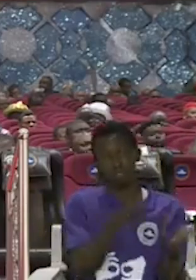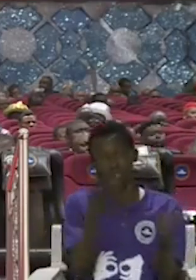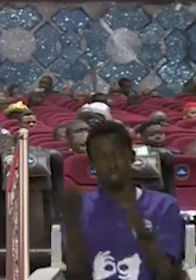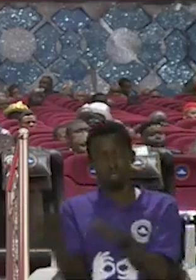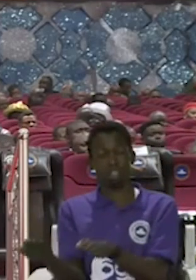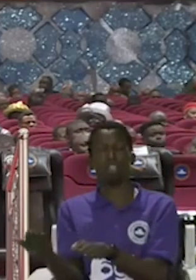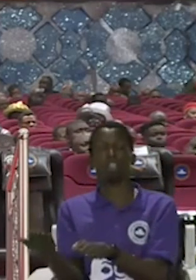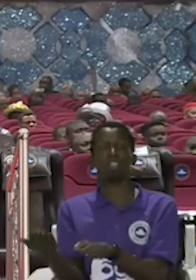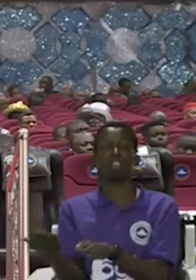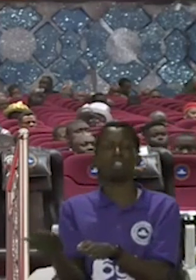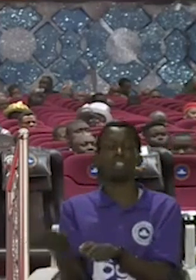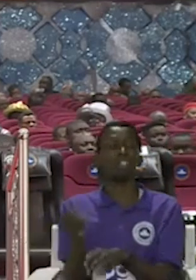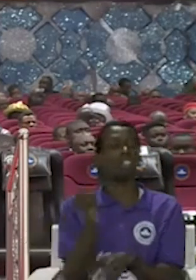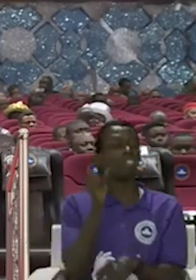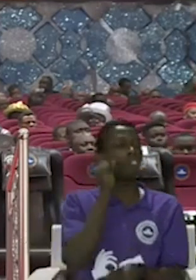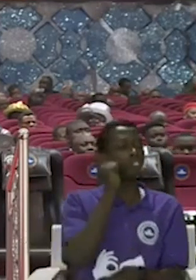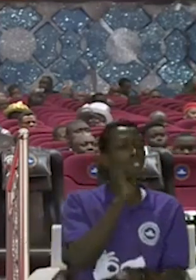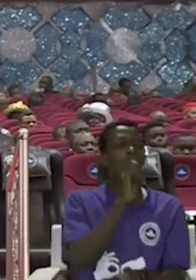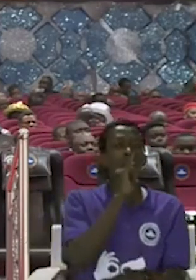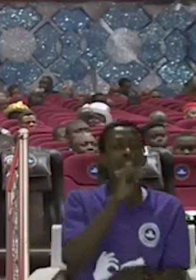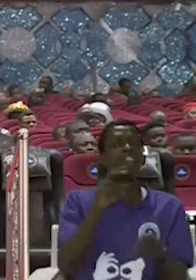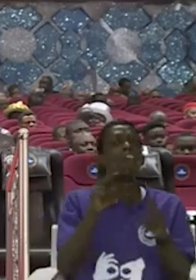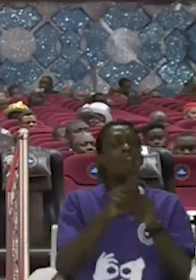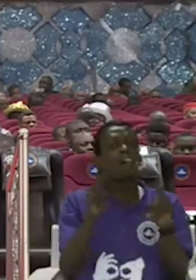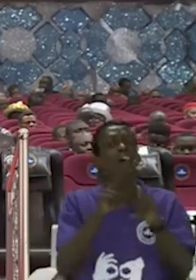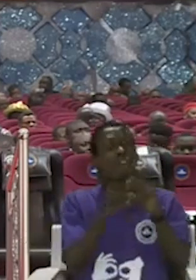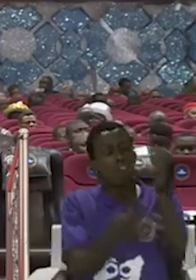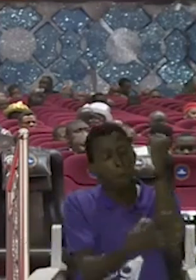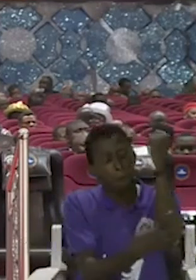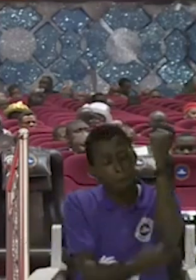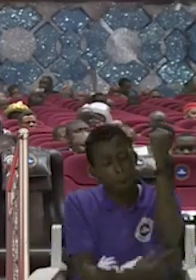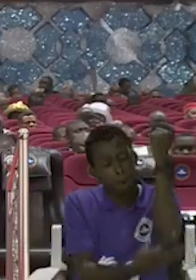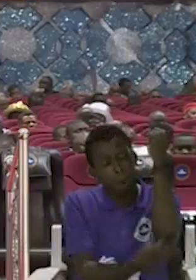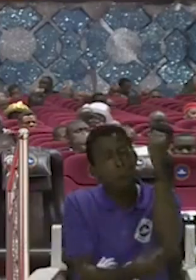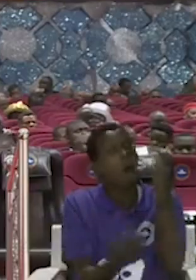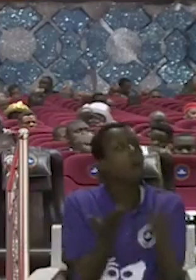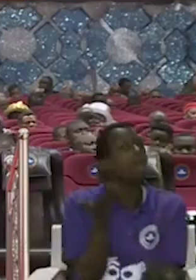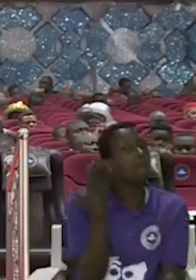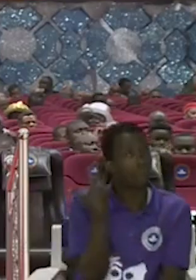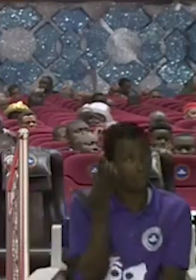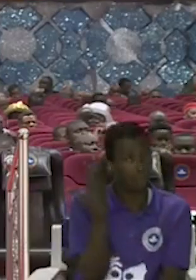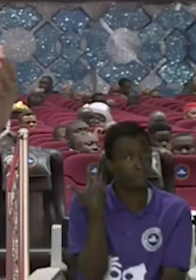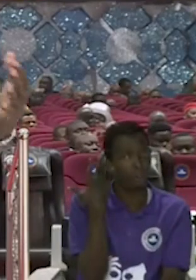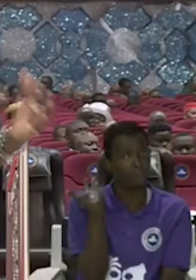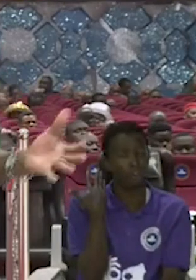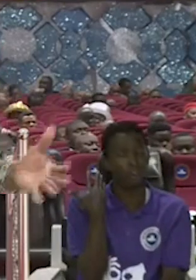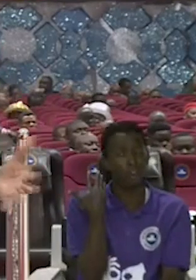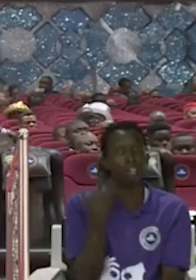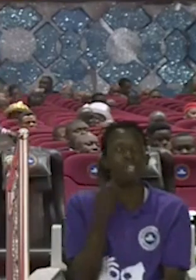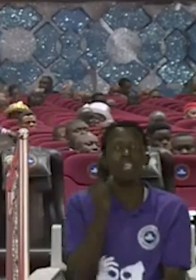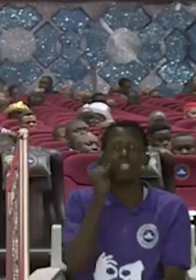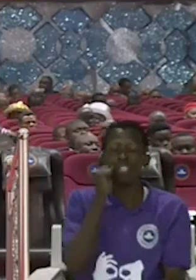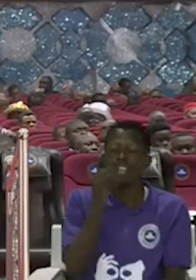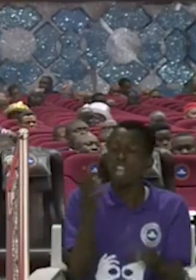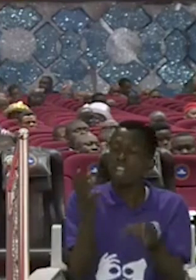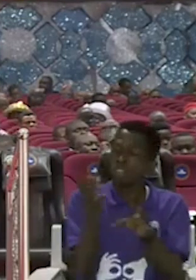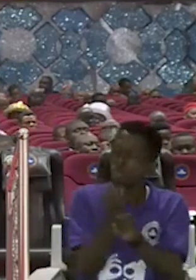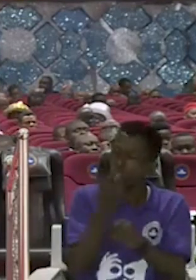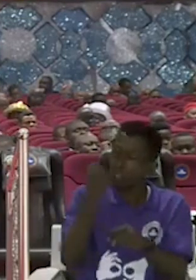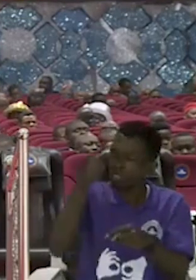She was in a very poor situation at that time. She took that decision.